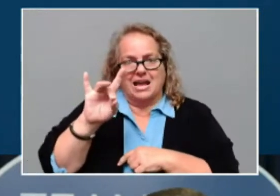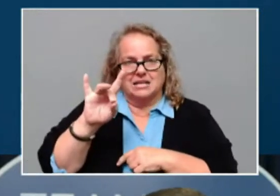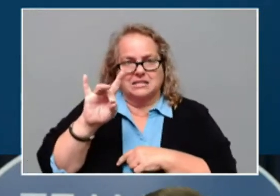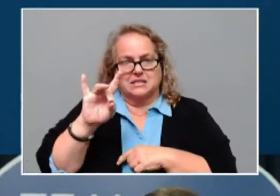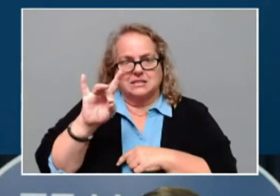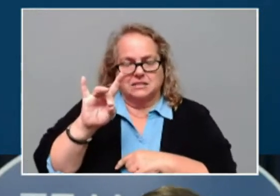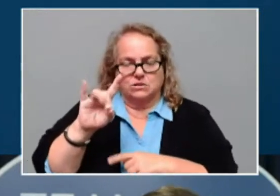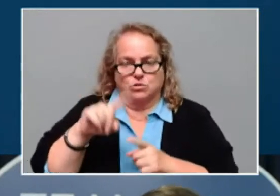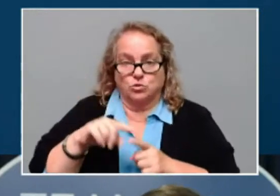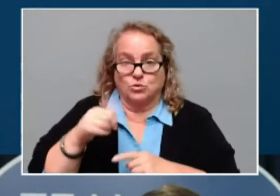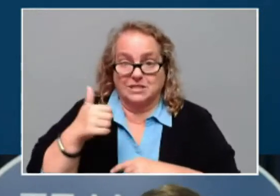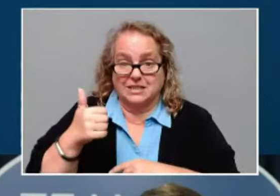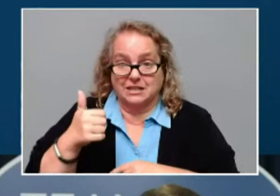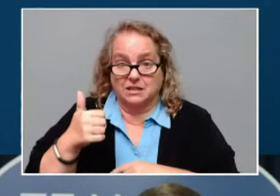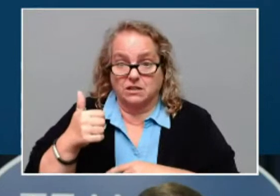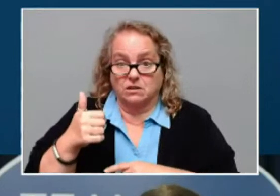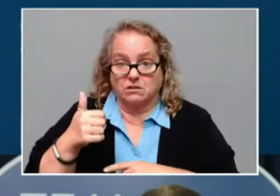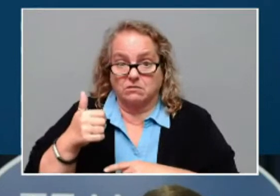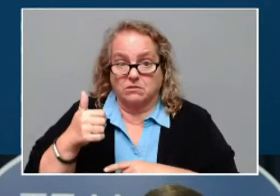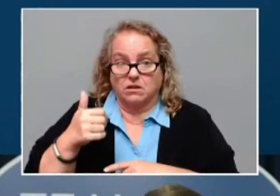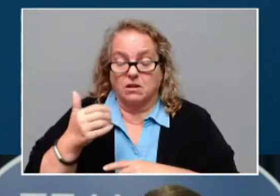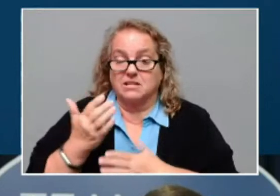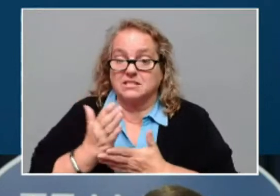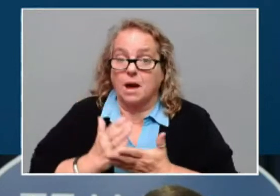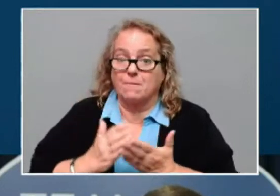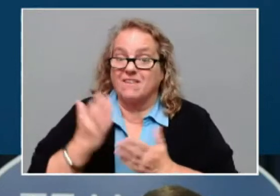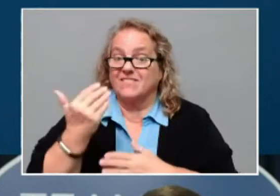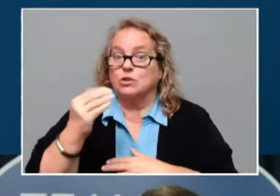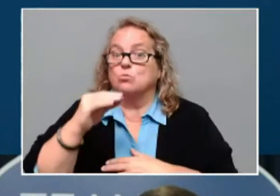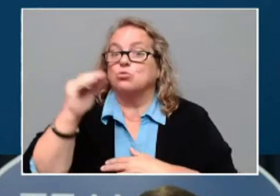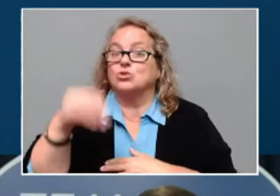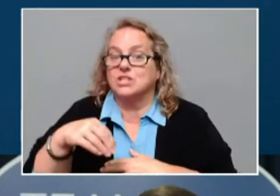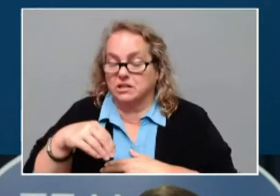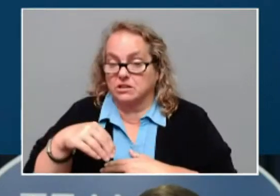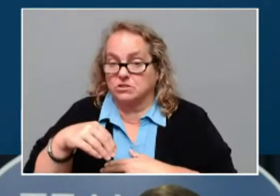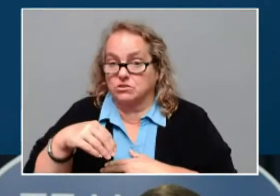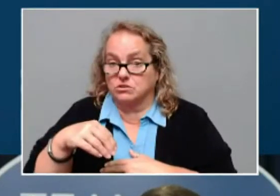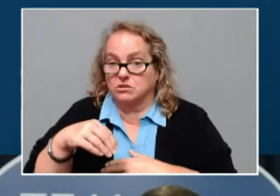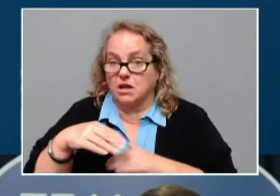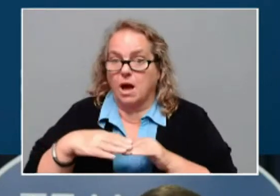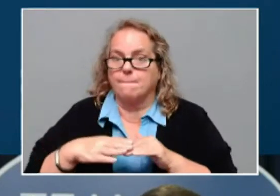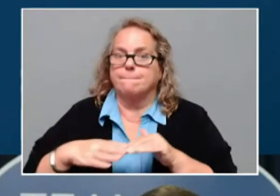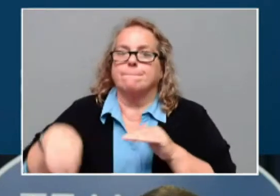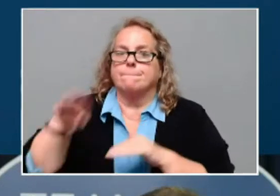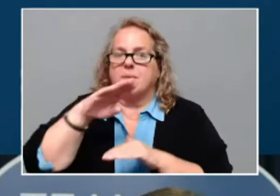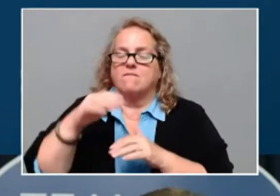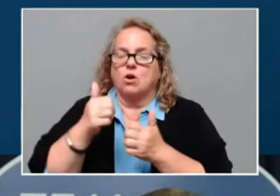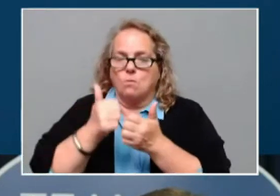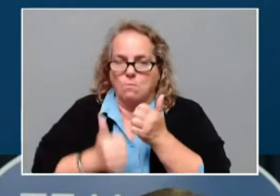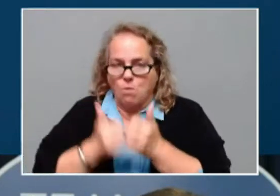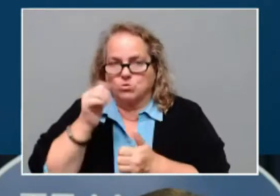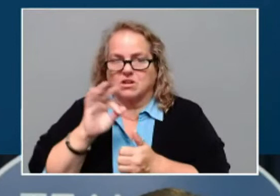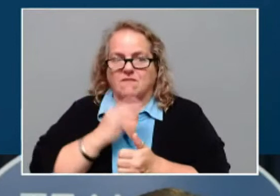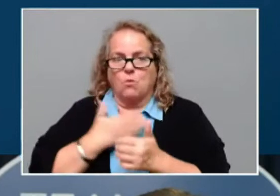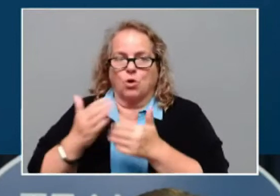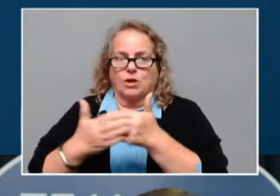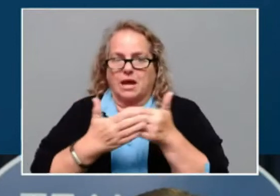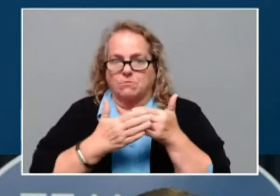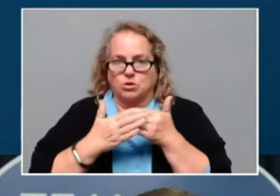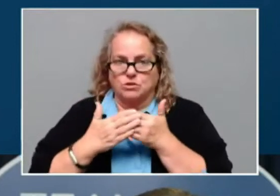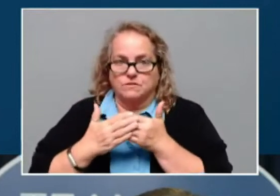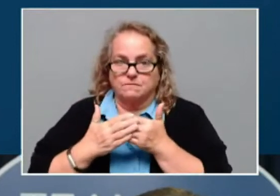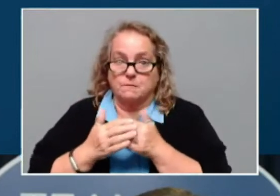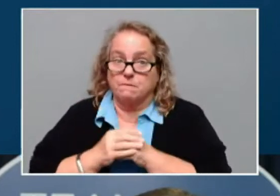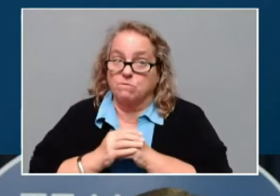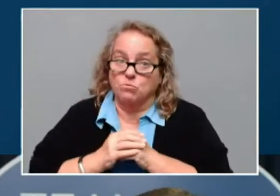to, in some instances, 15 percentage points above most of our neighbors. Listen, these are areas